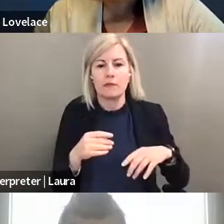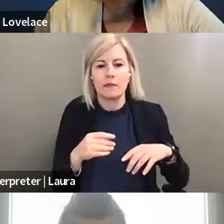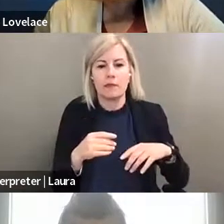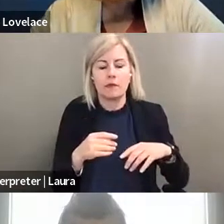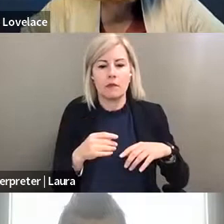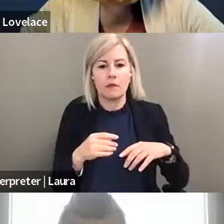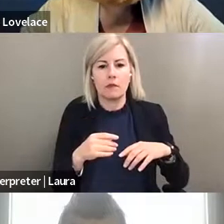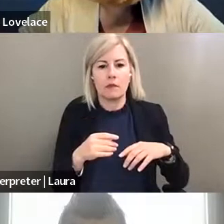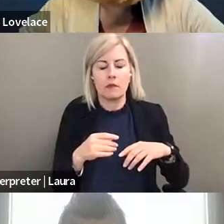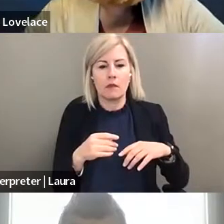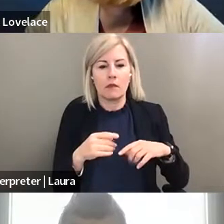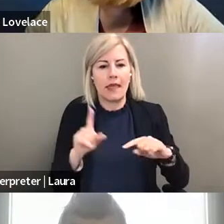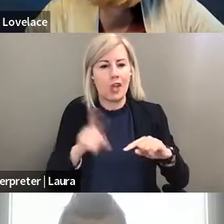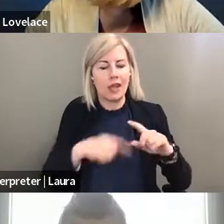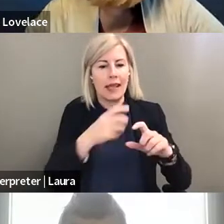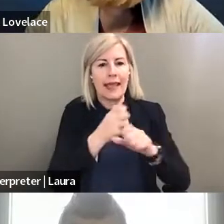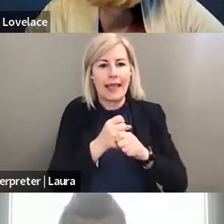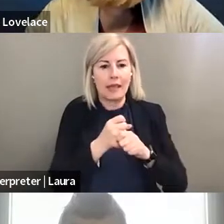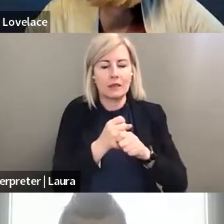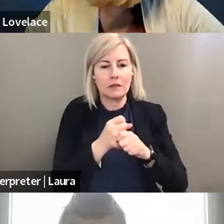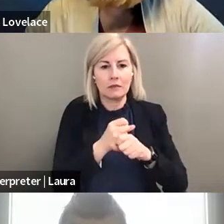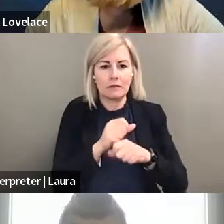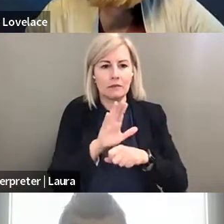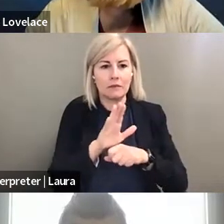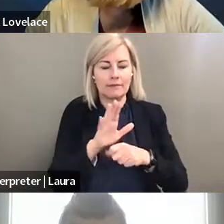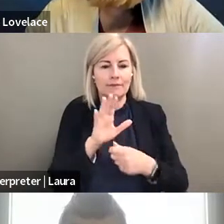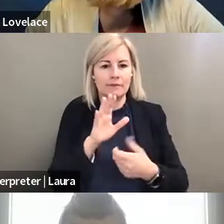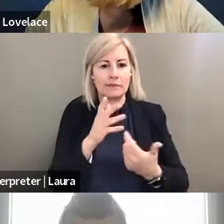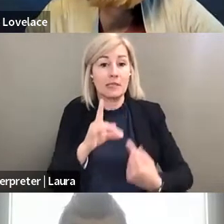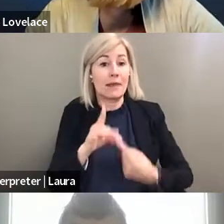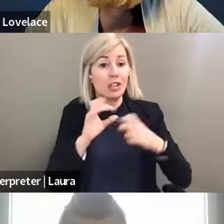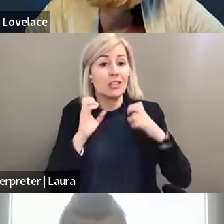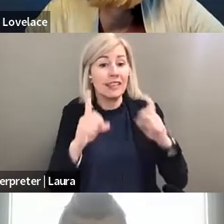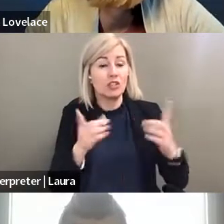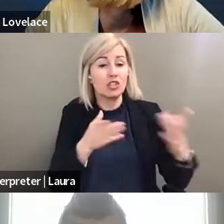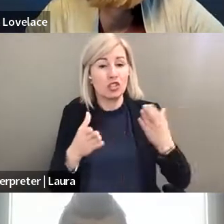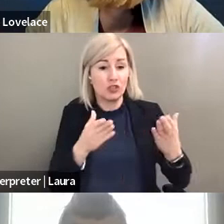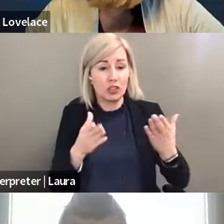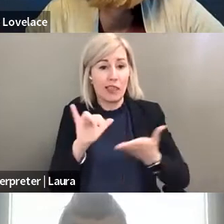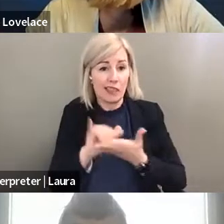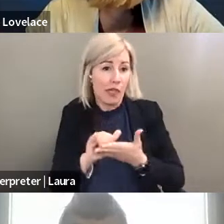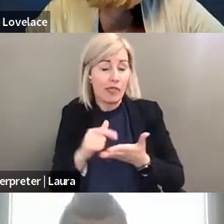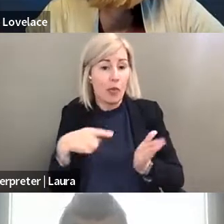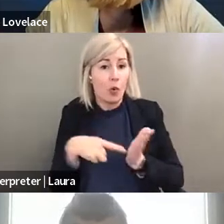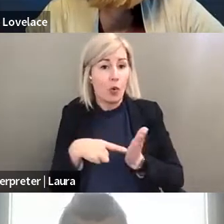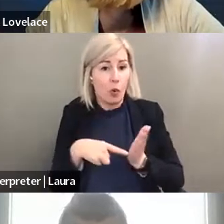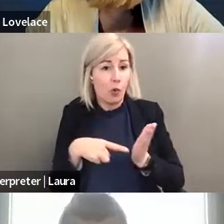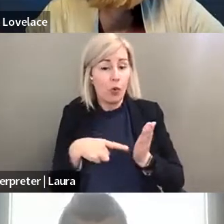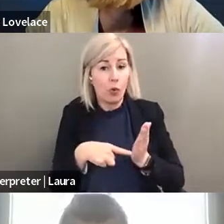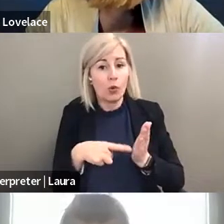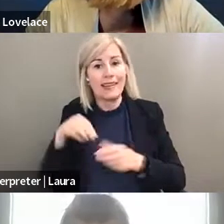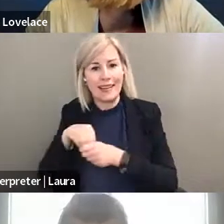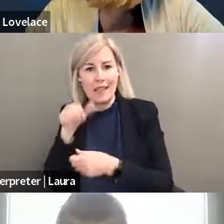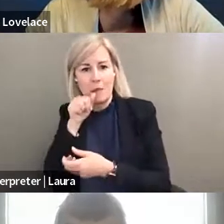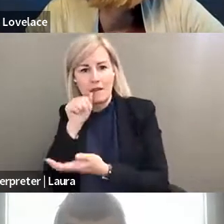their children the special education services that they were entitled to at the private